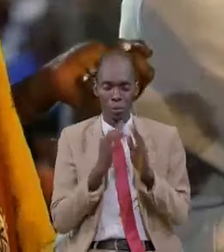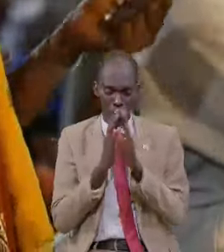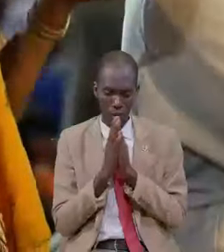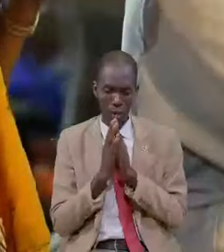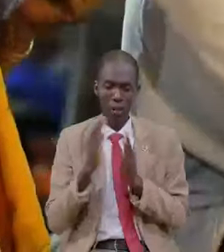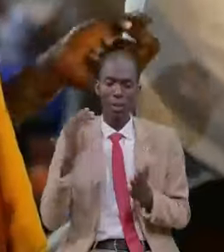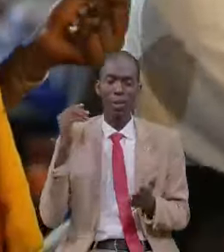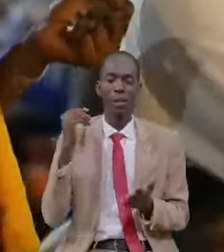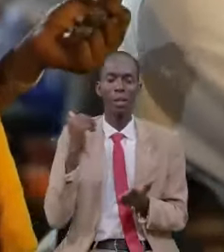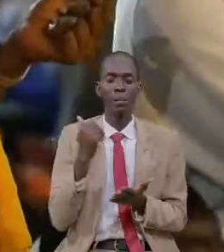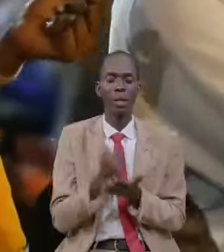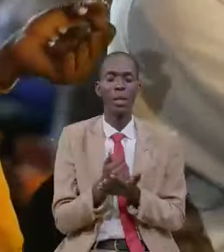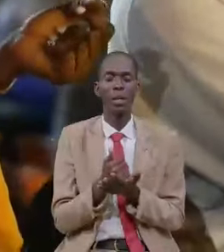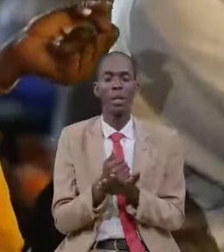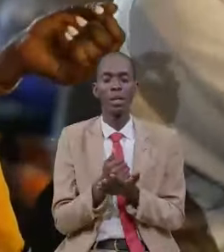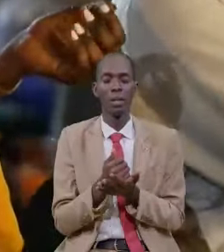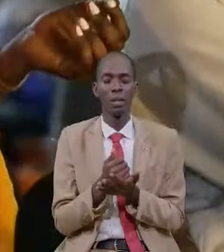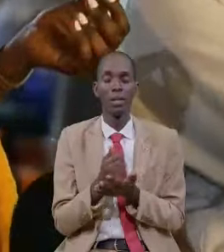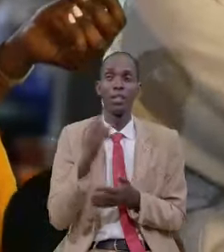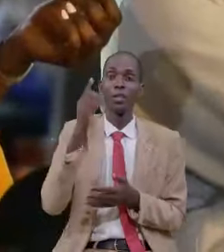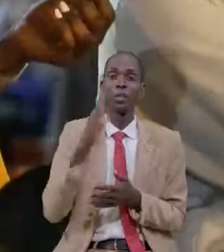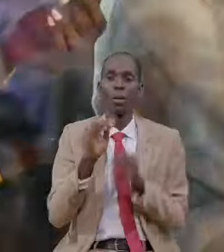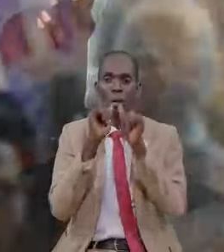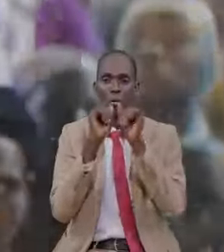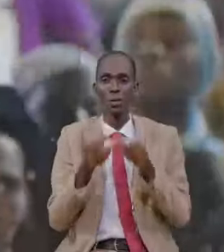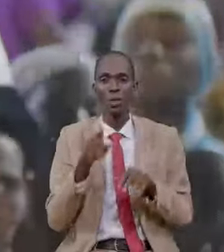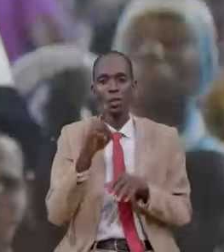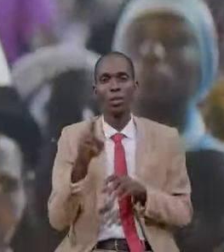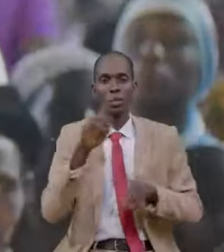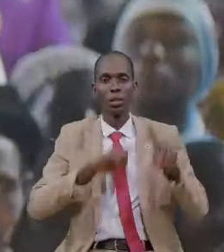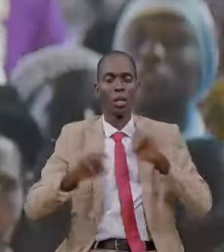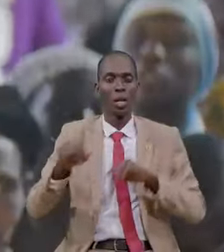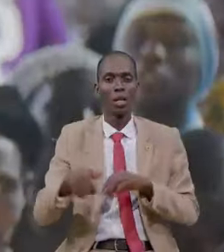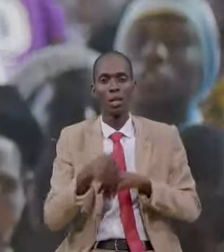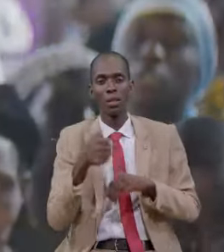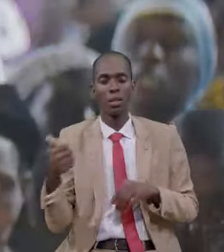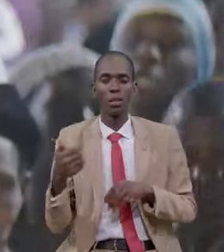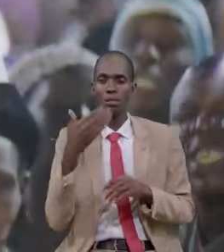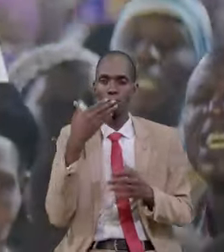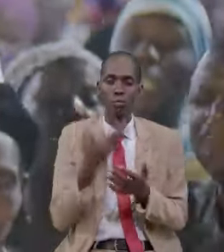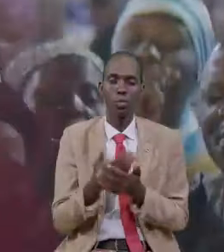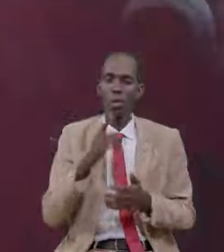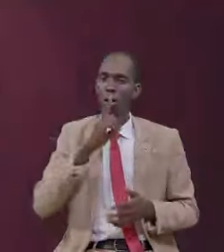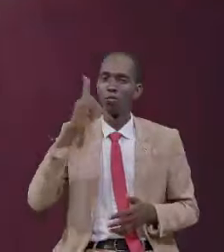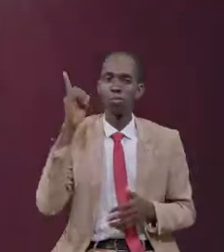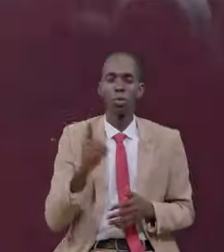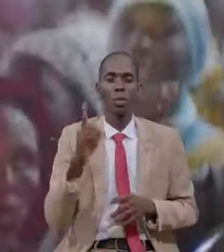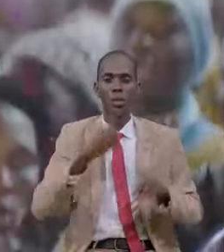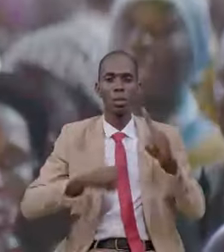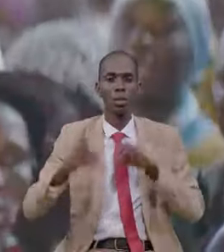pray. God bless you. Another good, assuring amen.